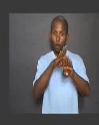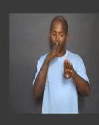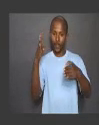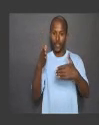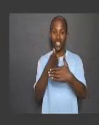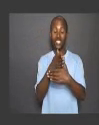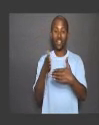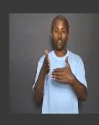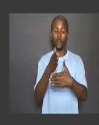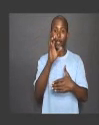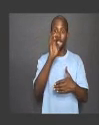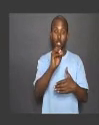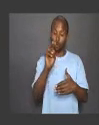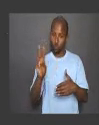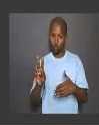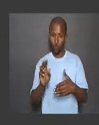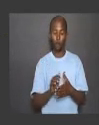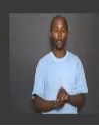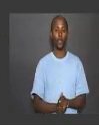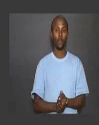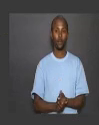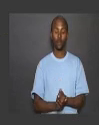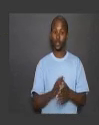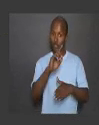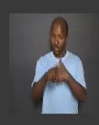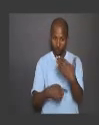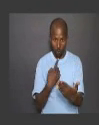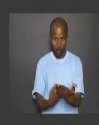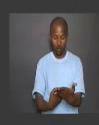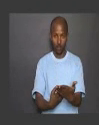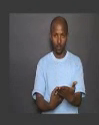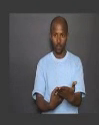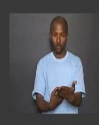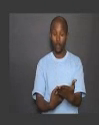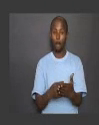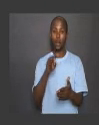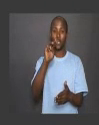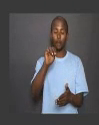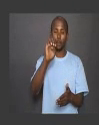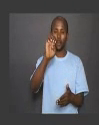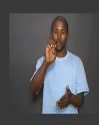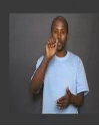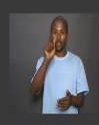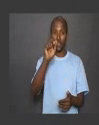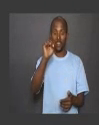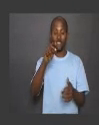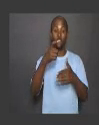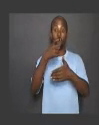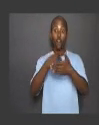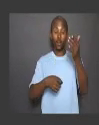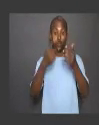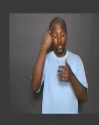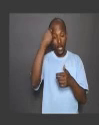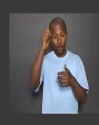interval 0, 2. Therefore, by the mean value theorem,